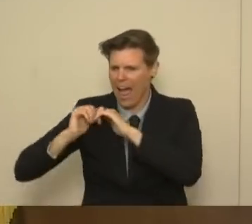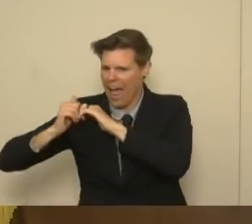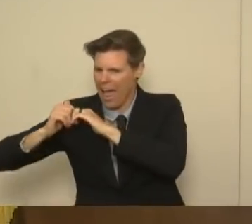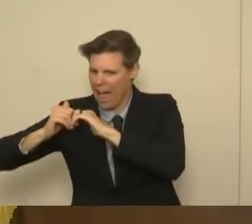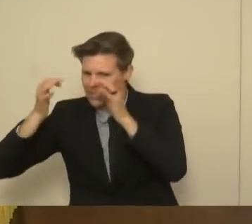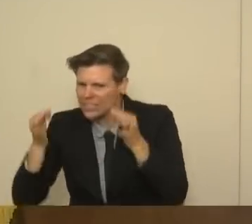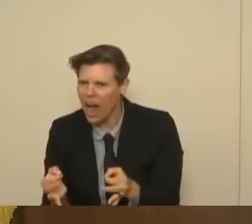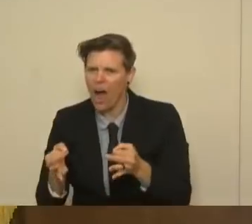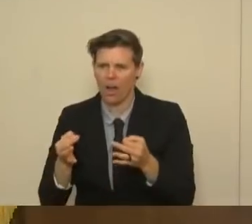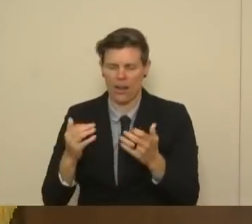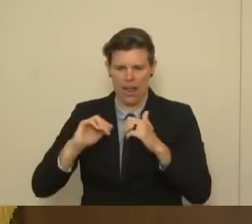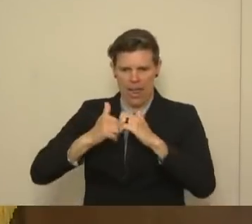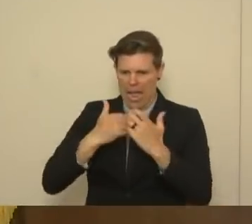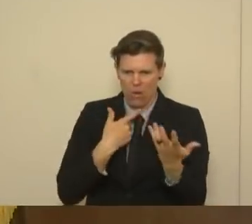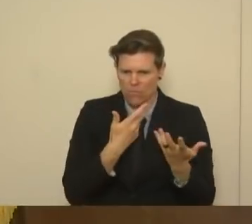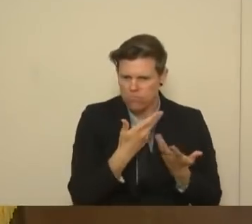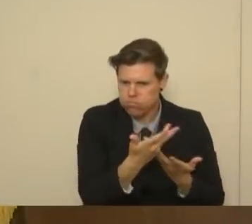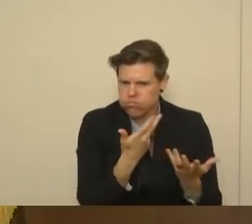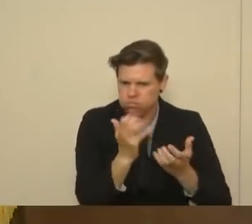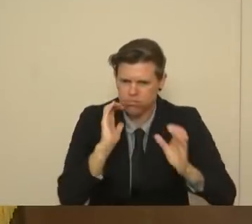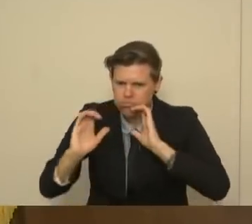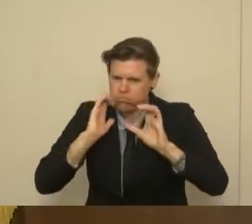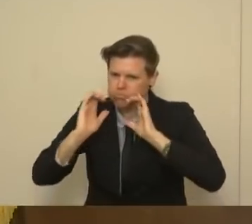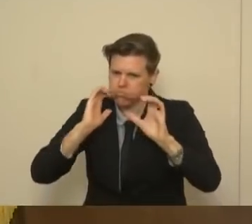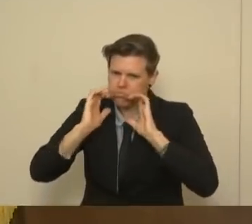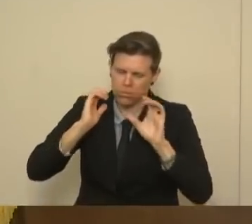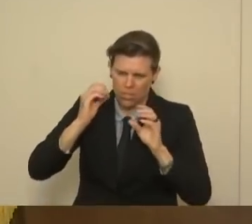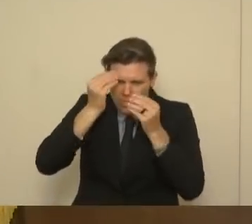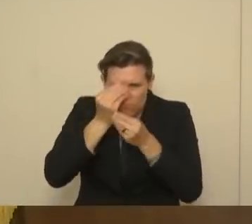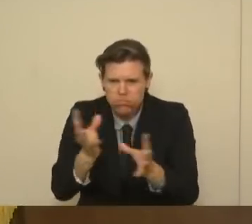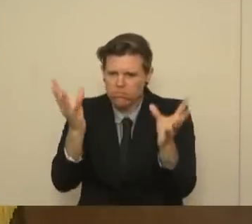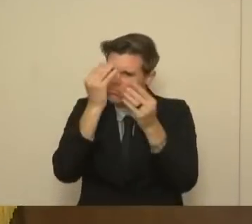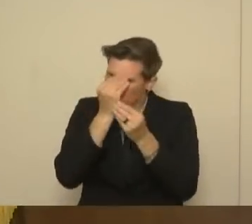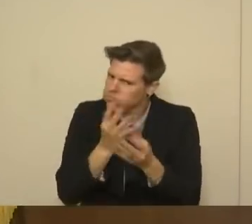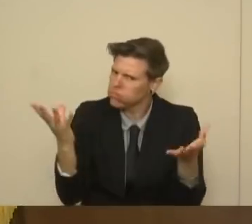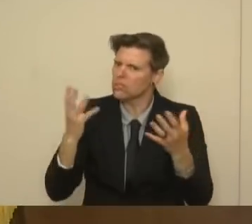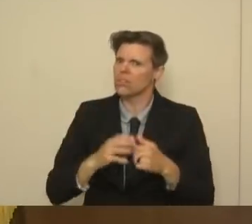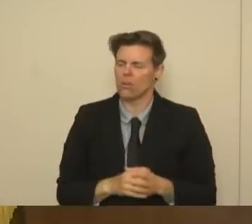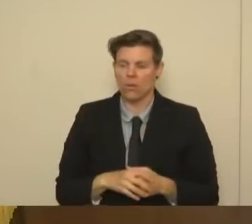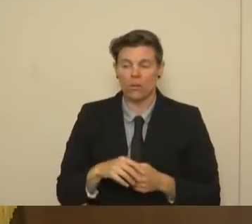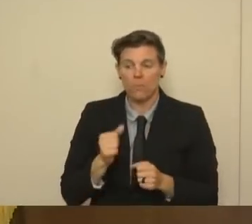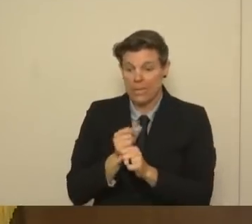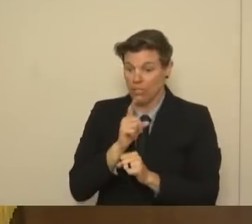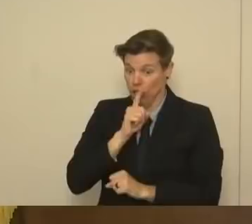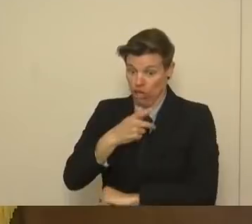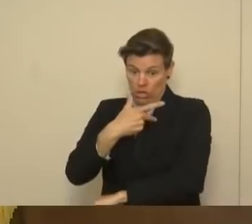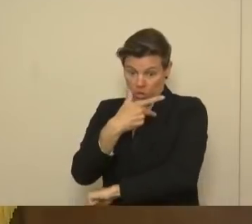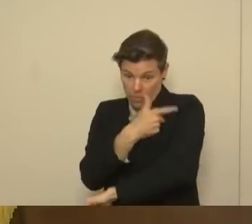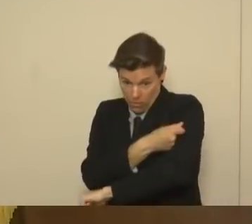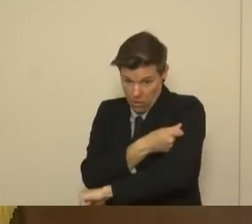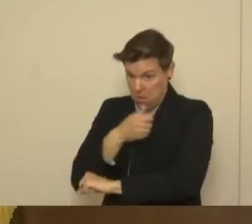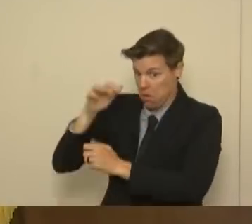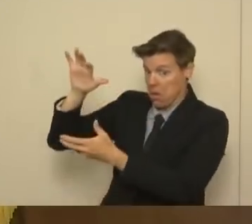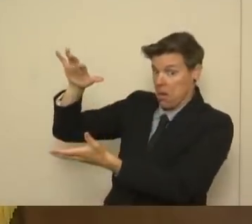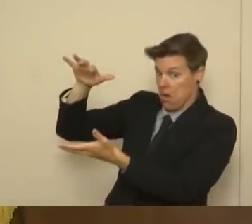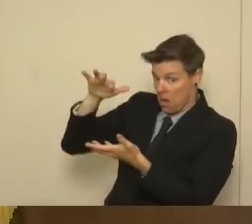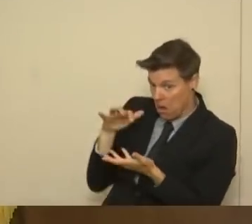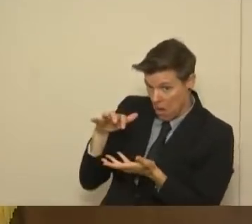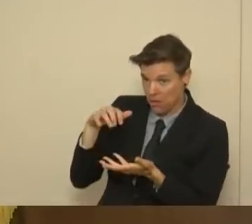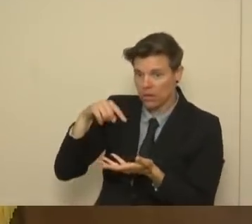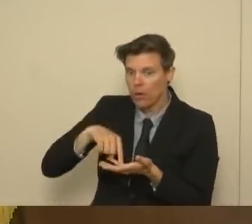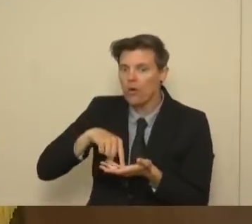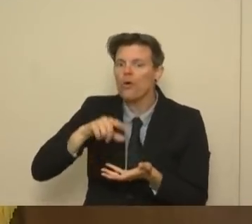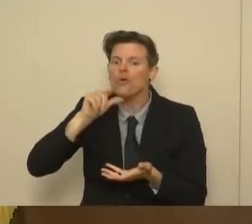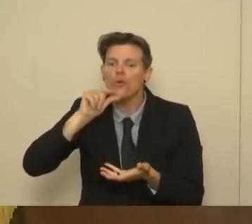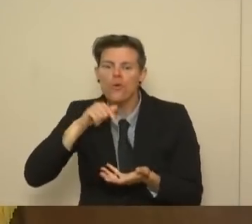making sure we have distribution partners, that we're working effectively with the private sector, that we know what we're doing in public health. We aren't going to wait